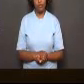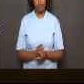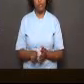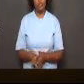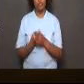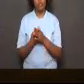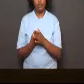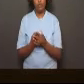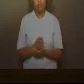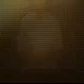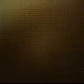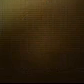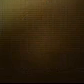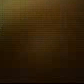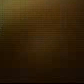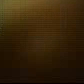Begin.